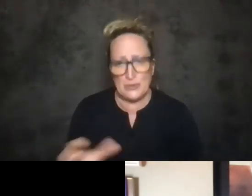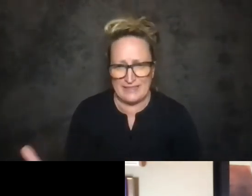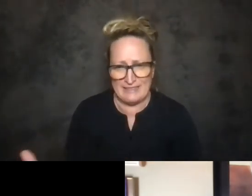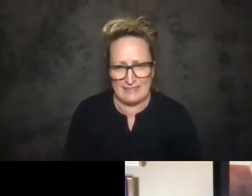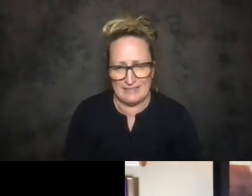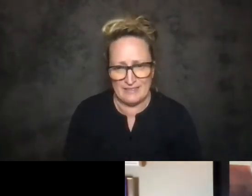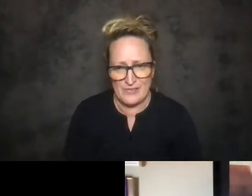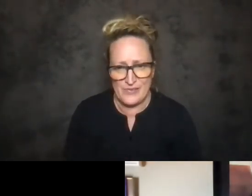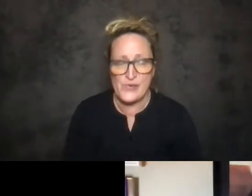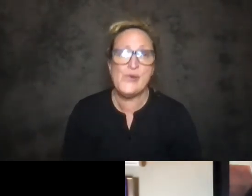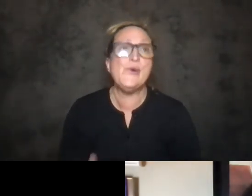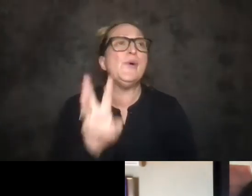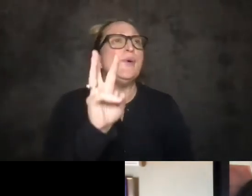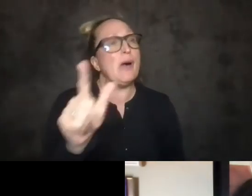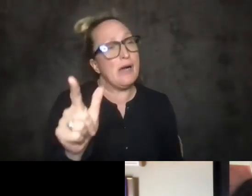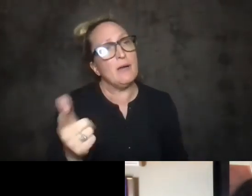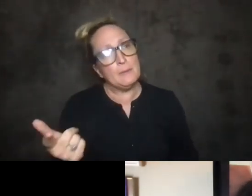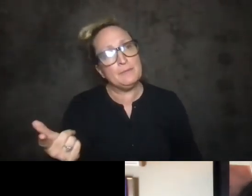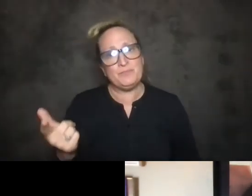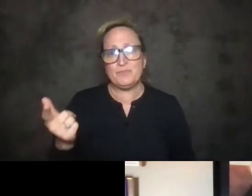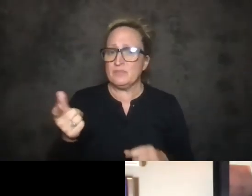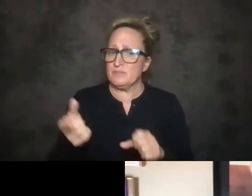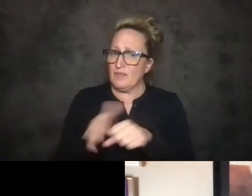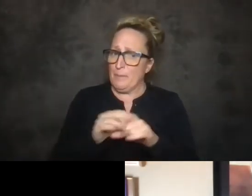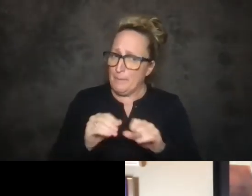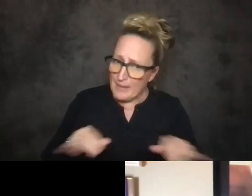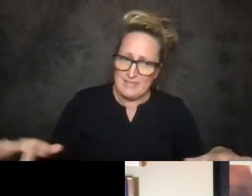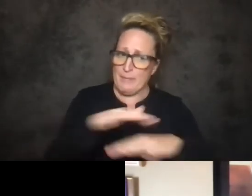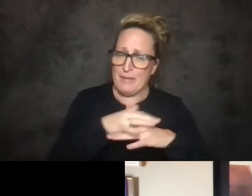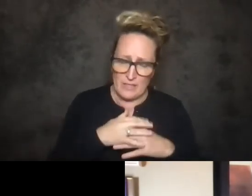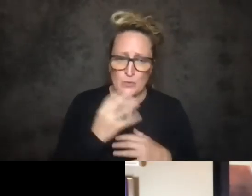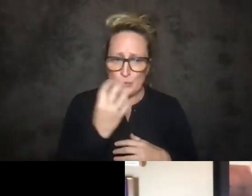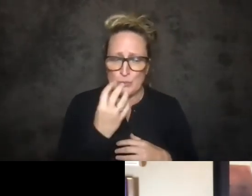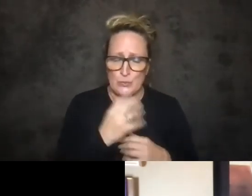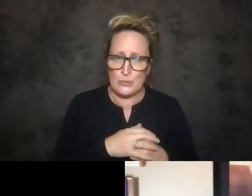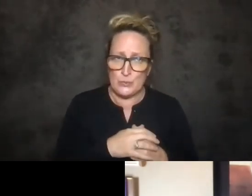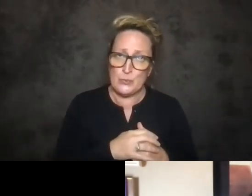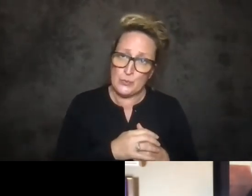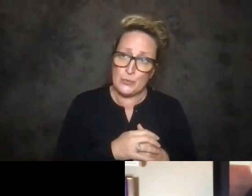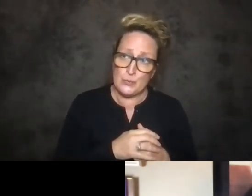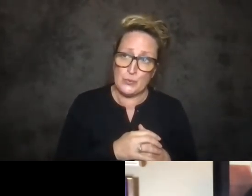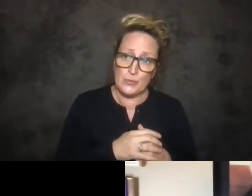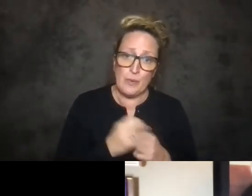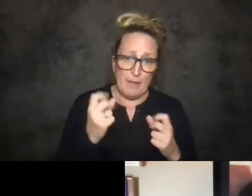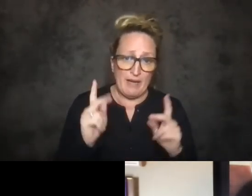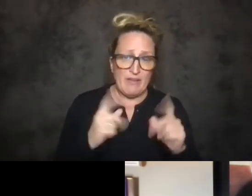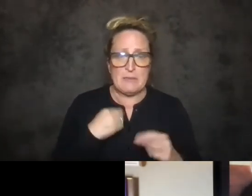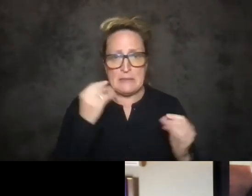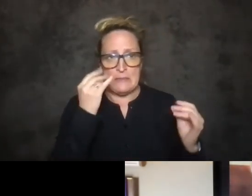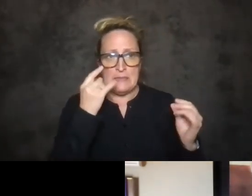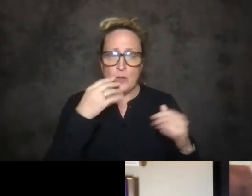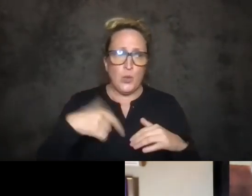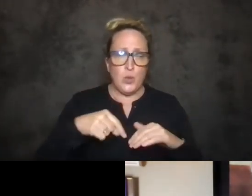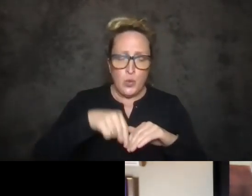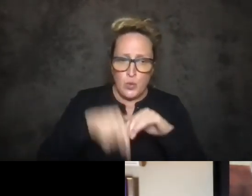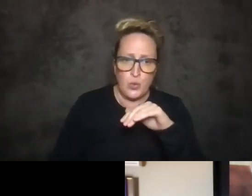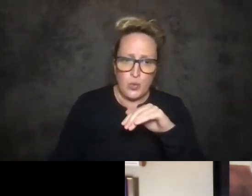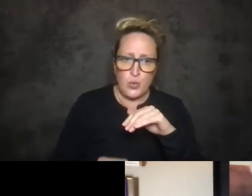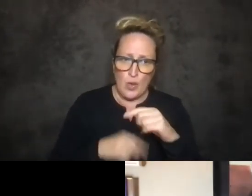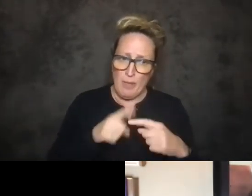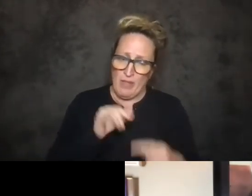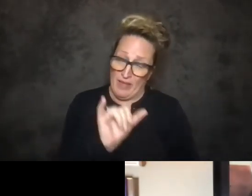Well, it's certainly, this pandemic has, you know, a lot of us have been thinking profoundly about